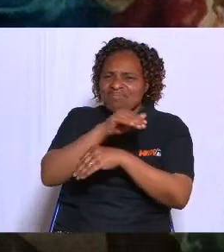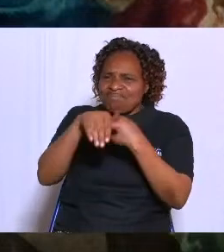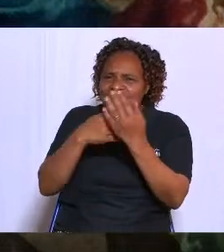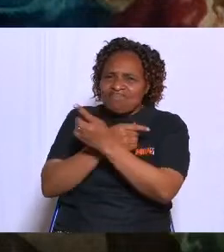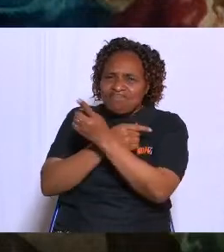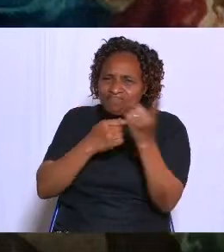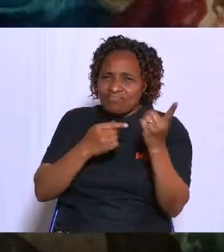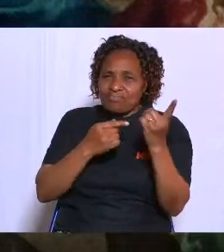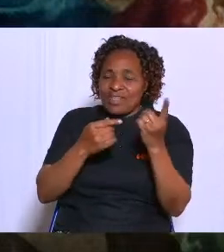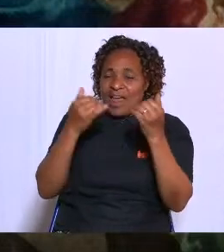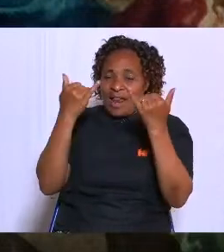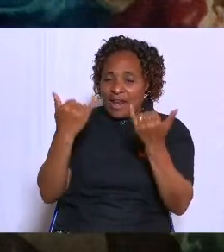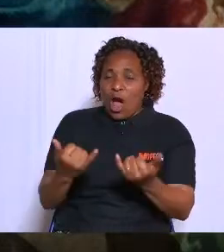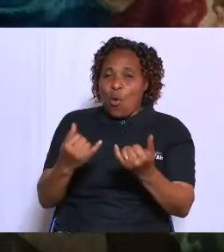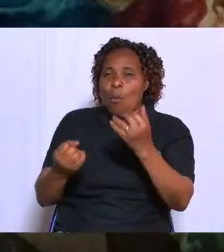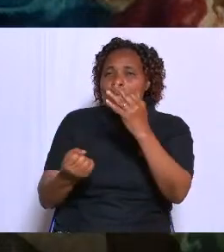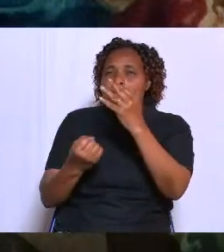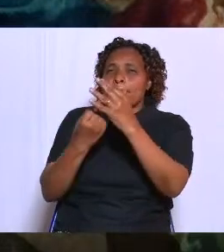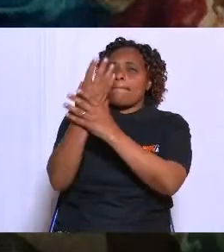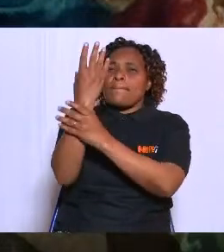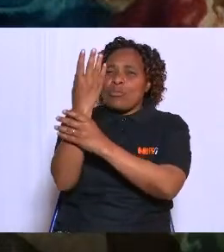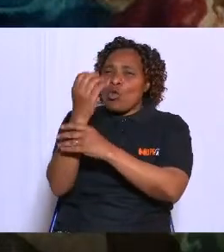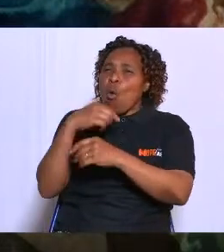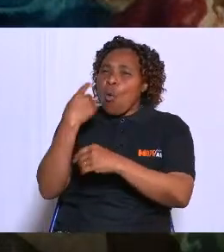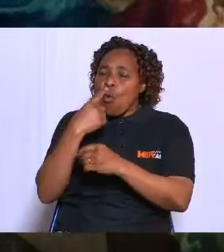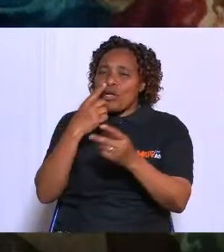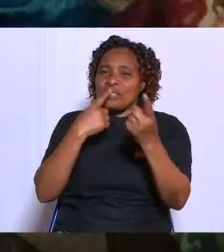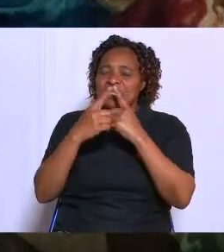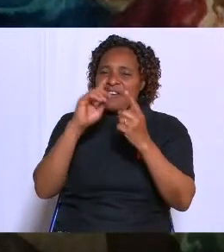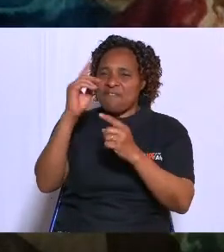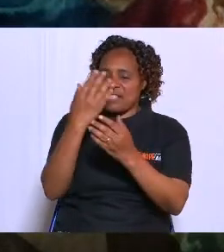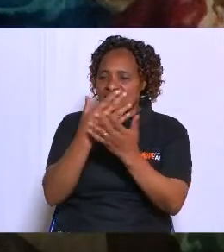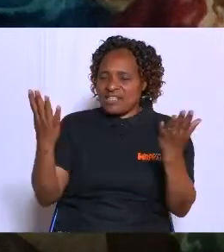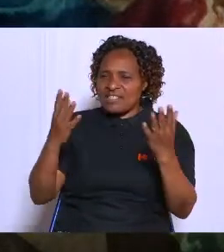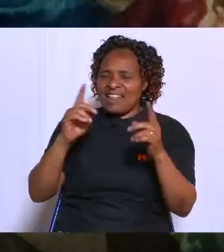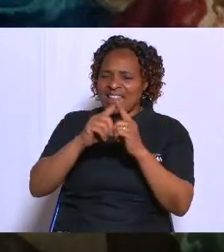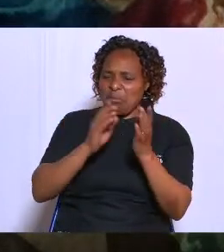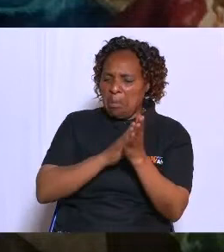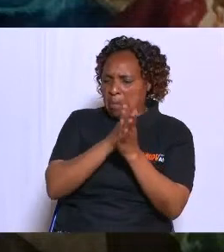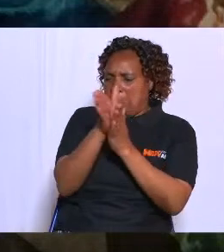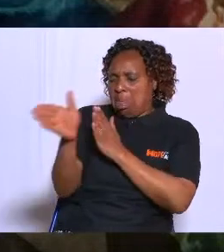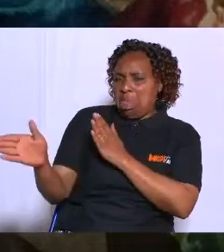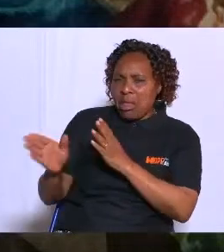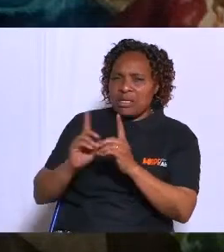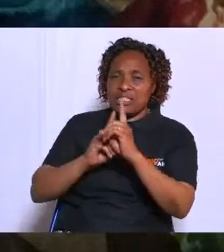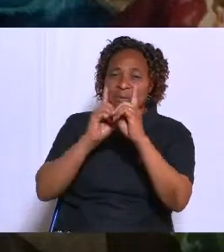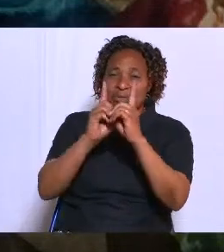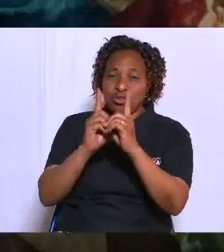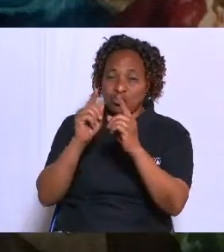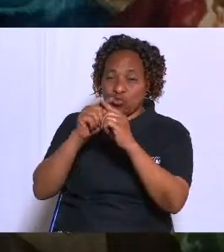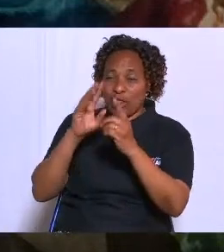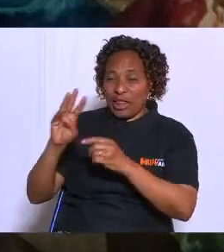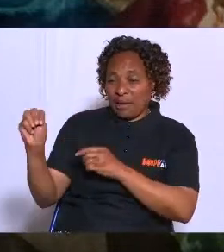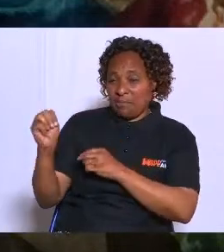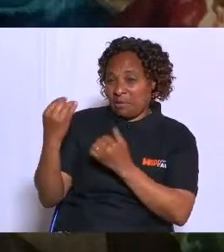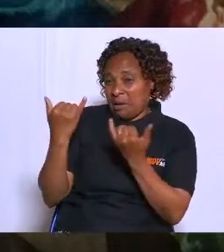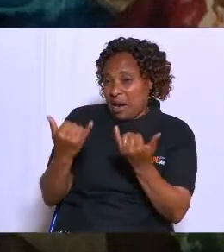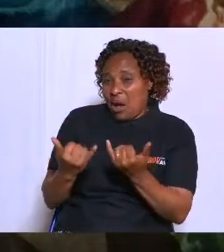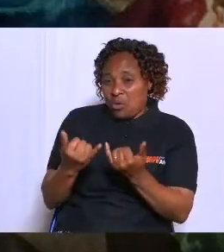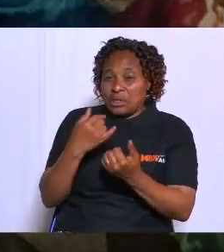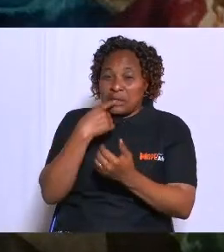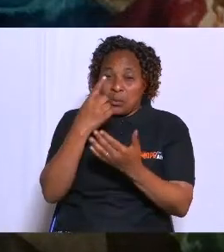arise those who will speak perverse things and draw away disciples after them here is a